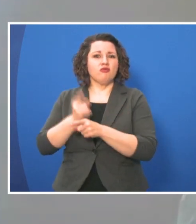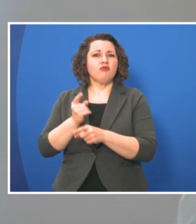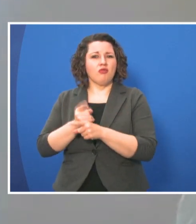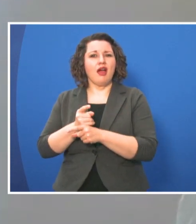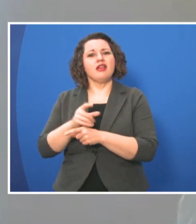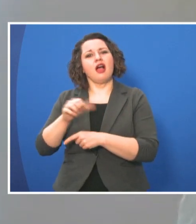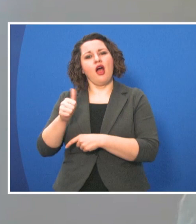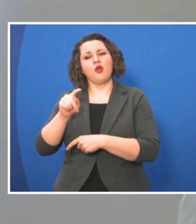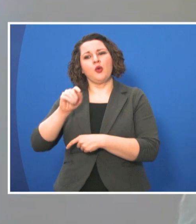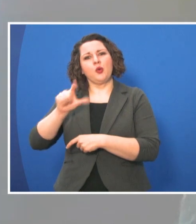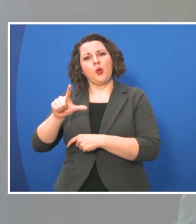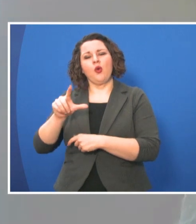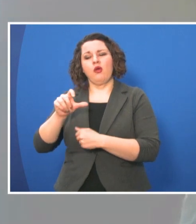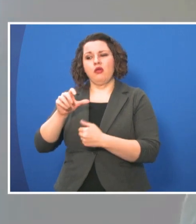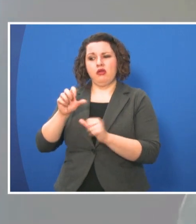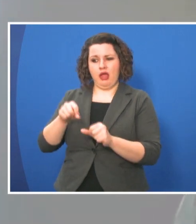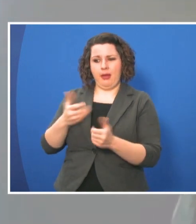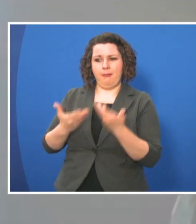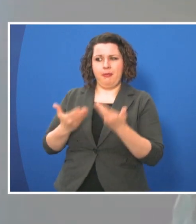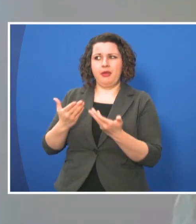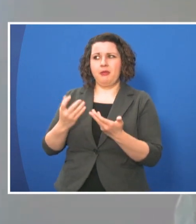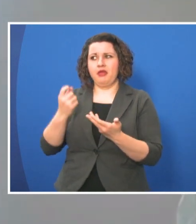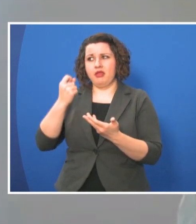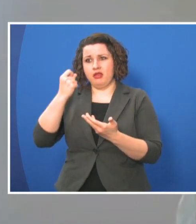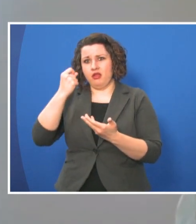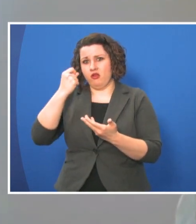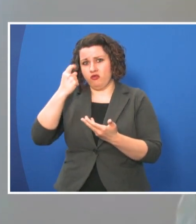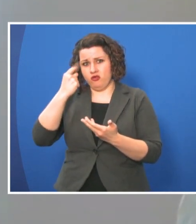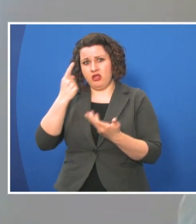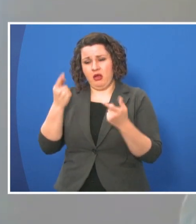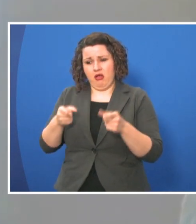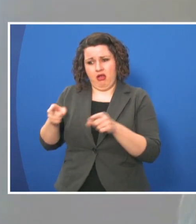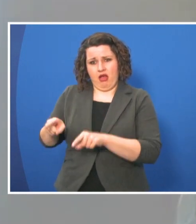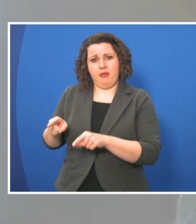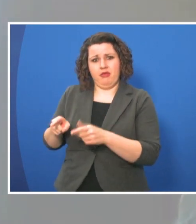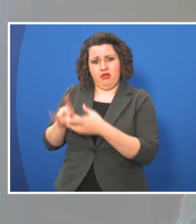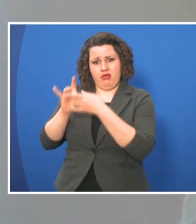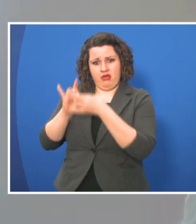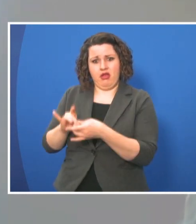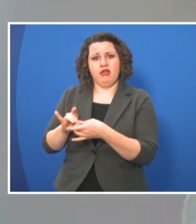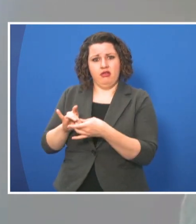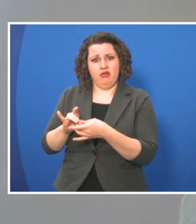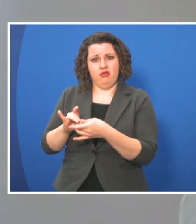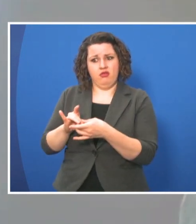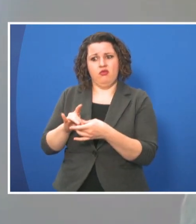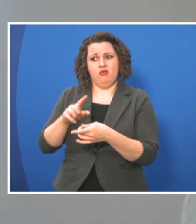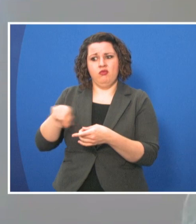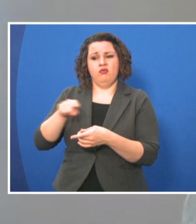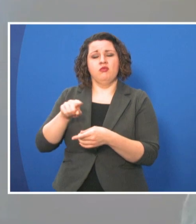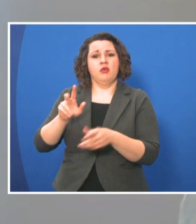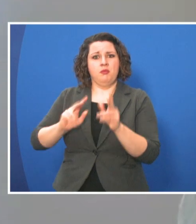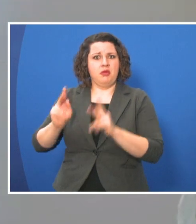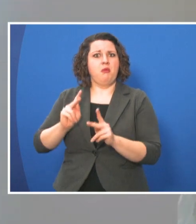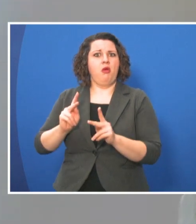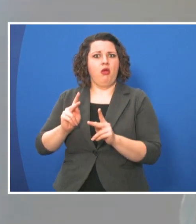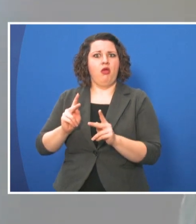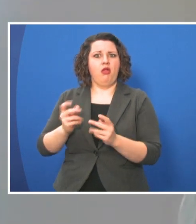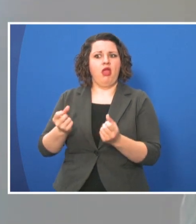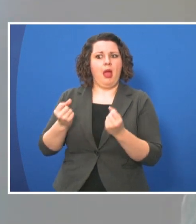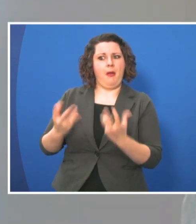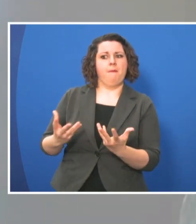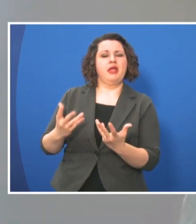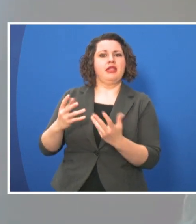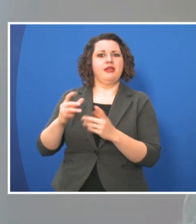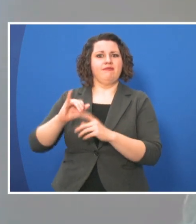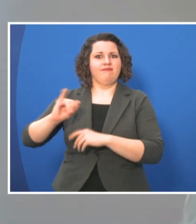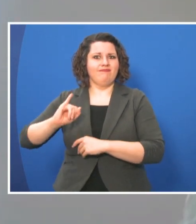be able to better understand, what we're seeing in terms of the breadth of people who've been affected and what sorts of